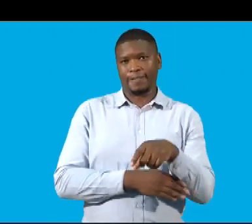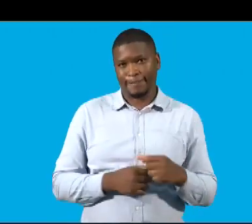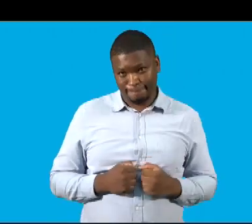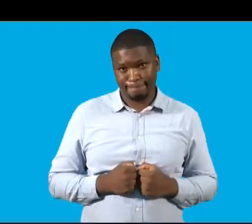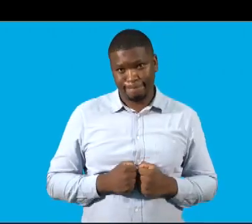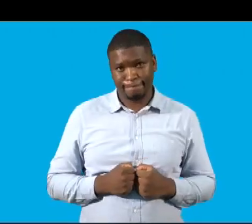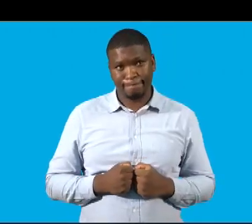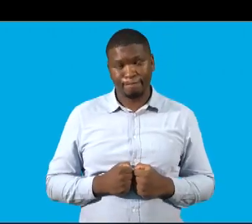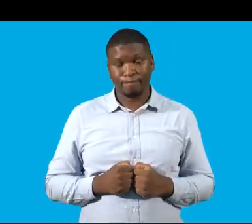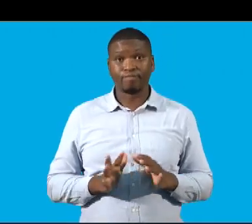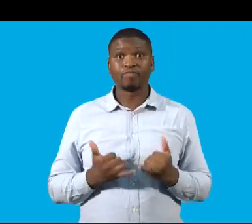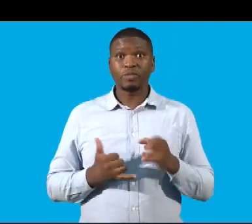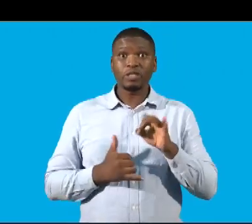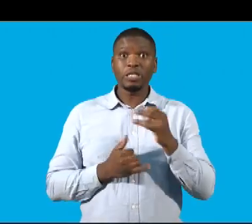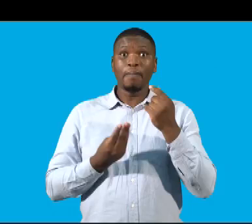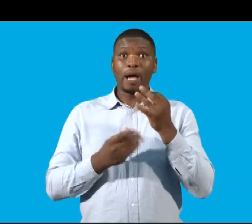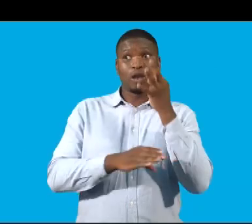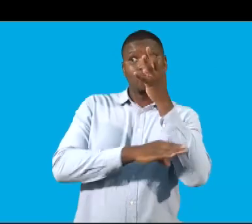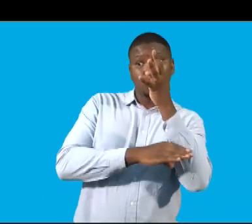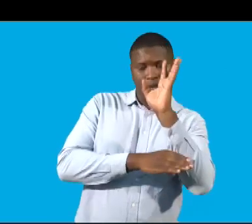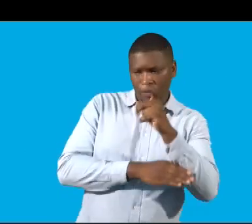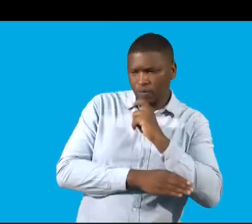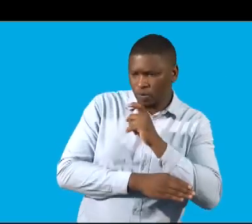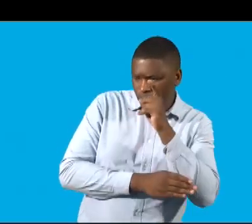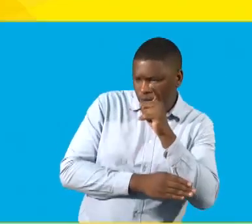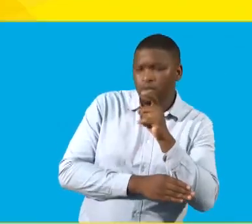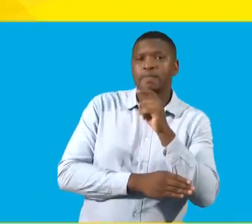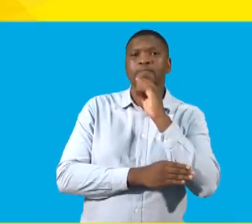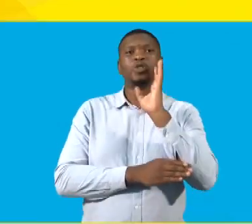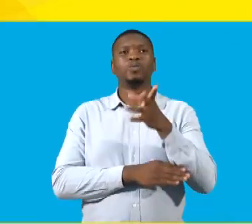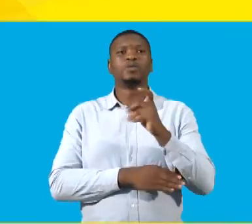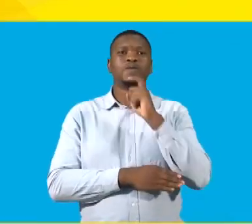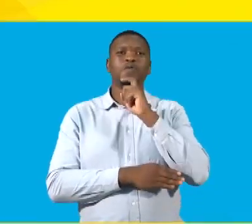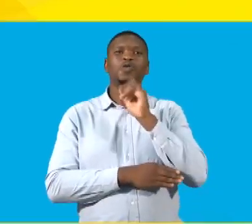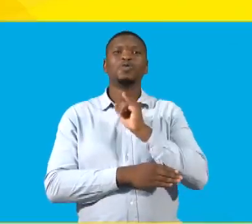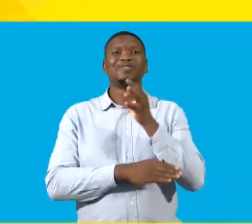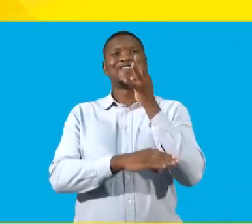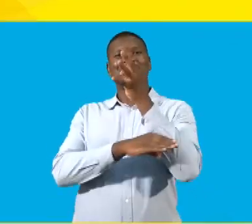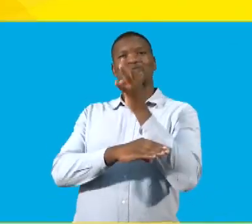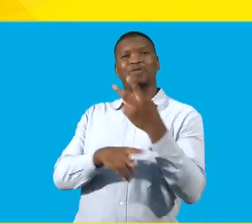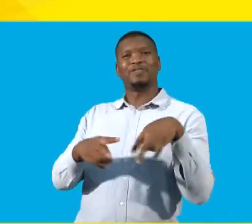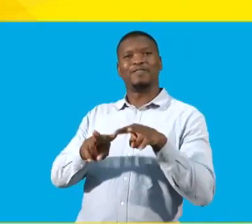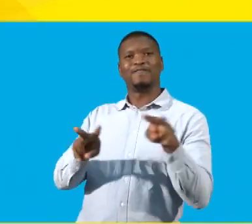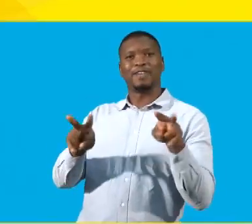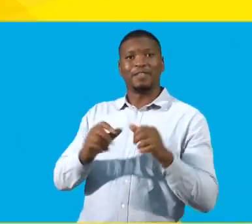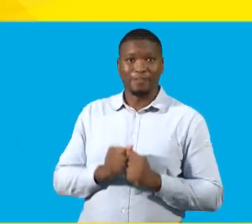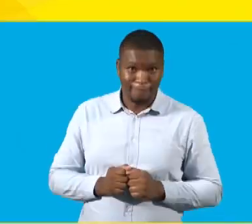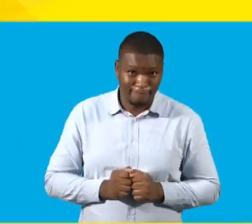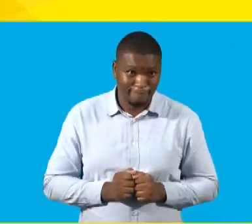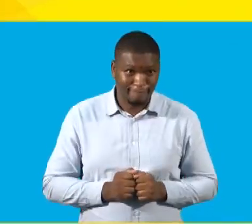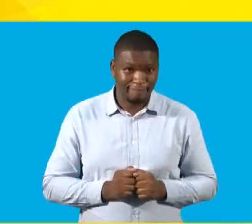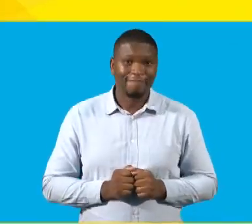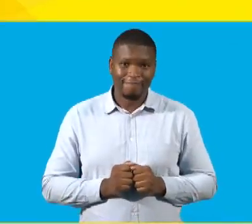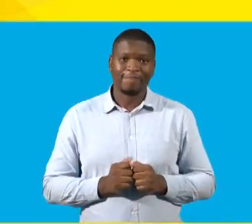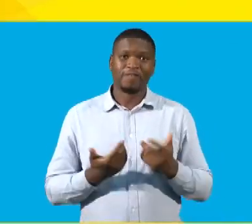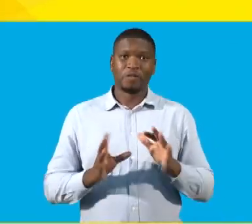have for the future? Now, if it's money we plan to have for the future, then that means we are going to use the future value